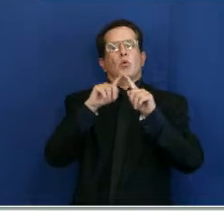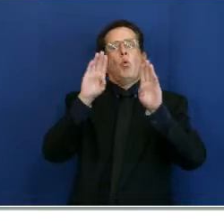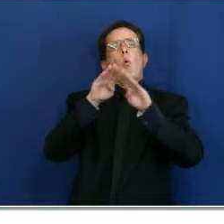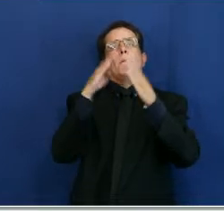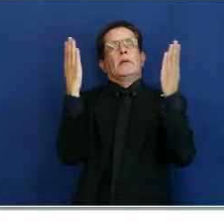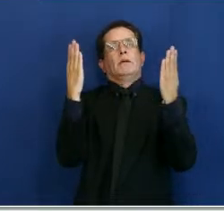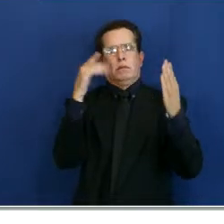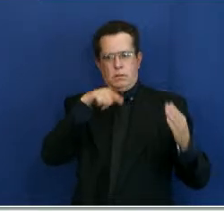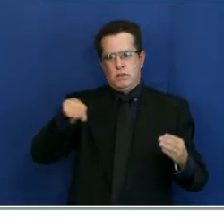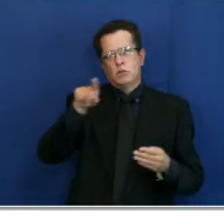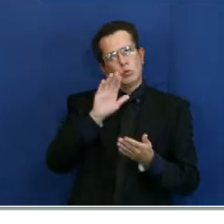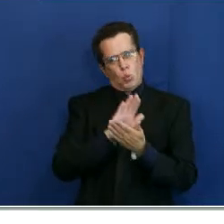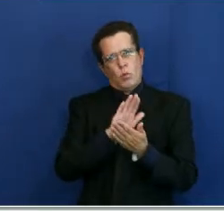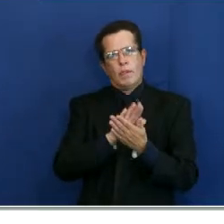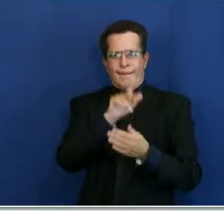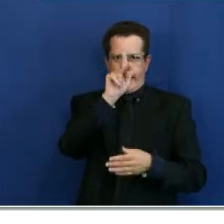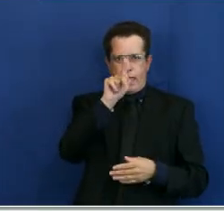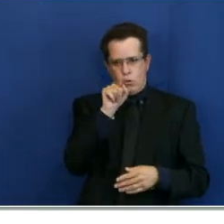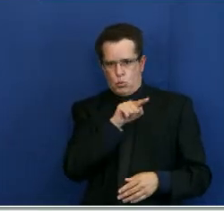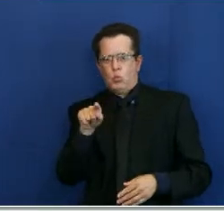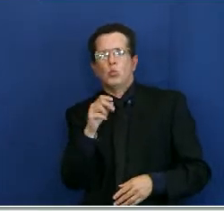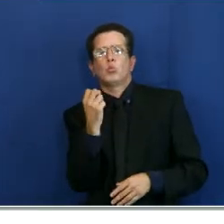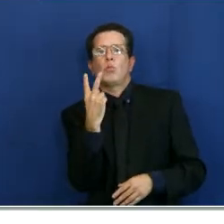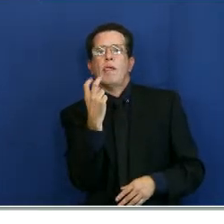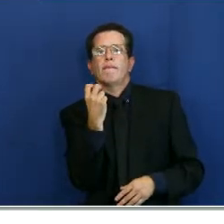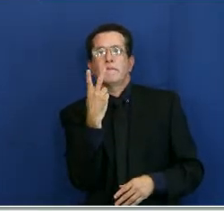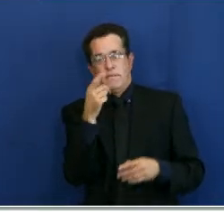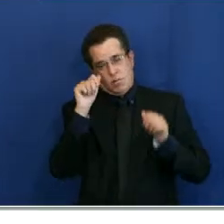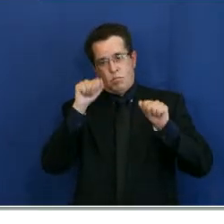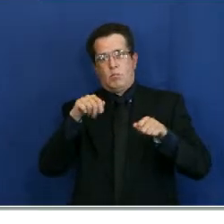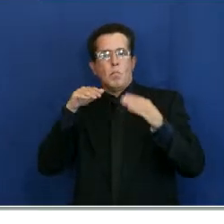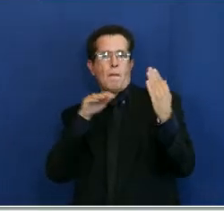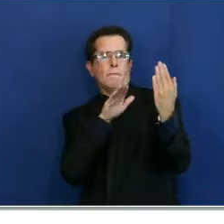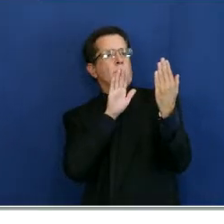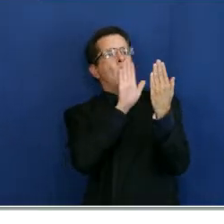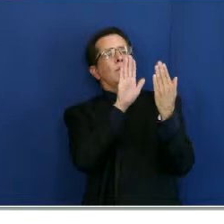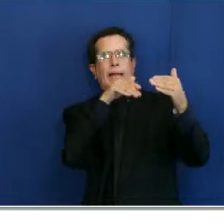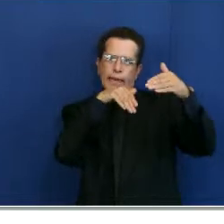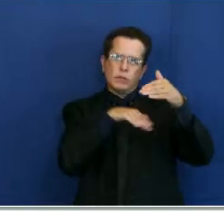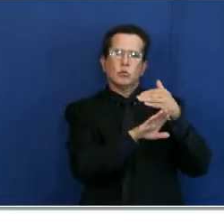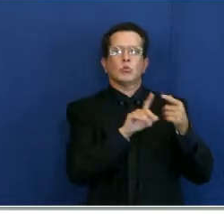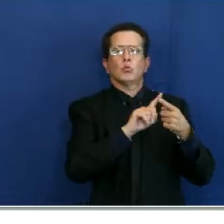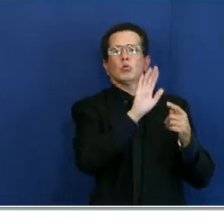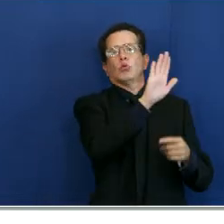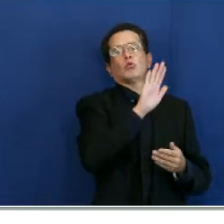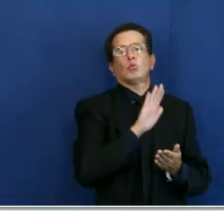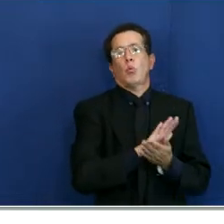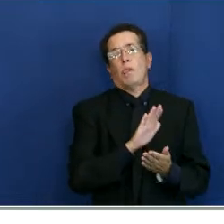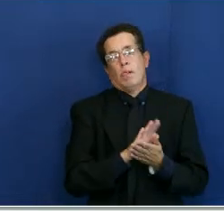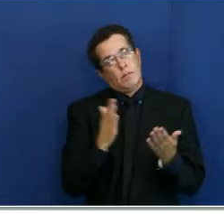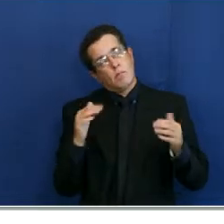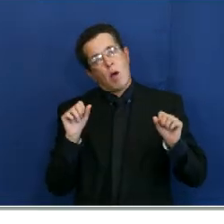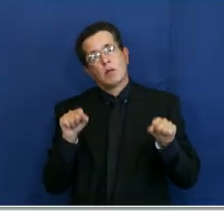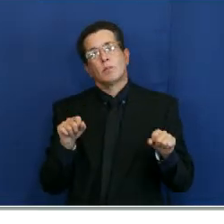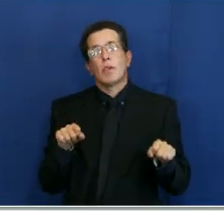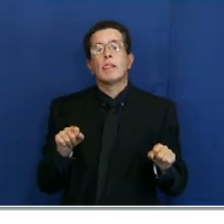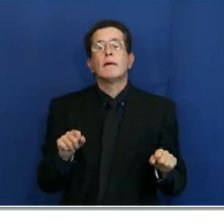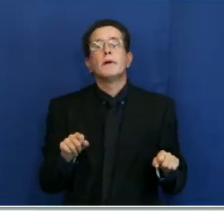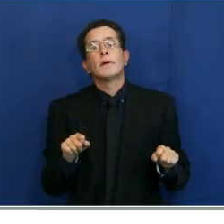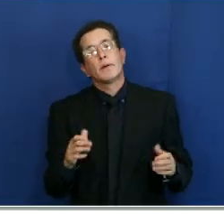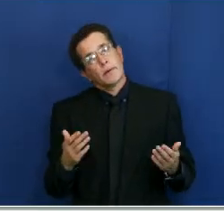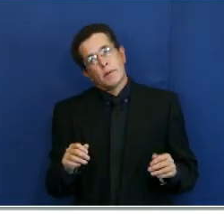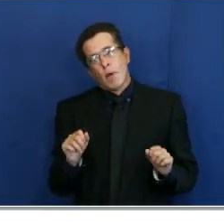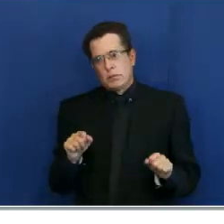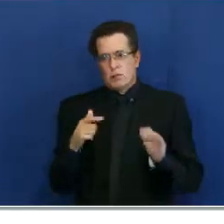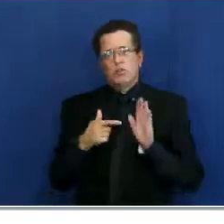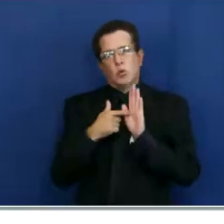is K through 12. They should be able to open in-person education at their discretion. So going